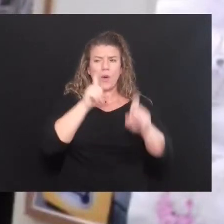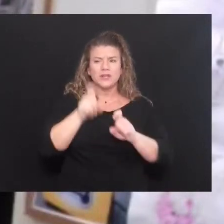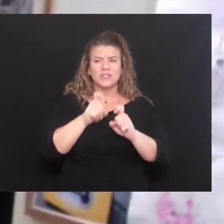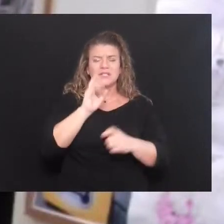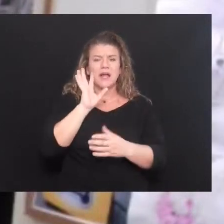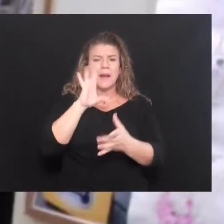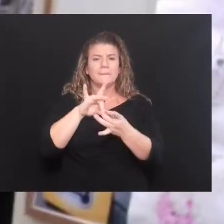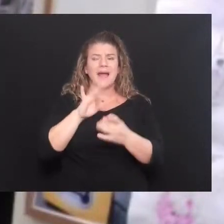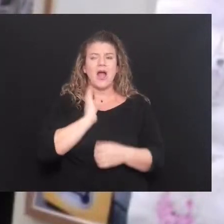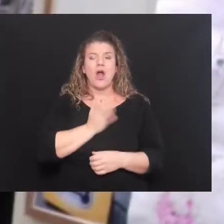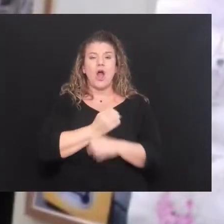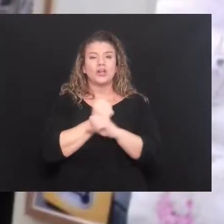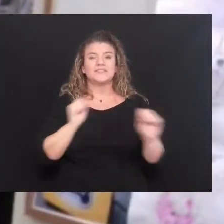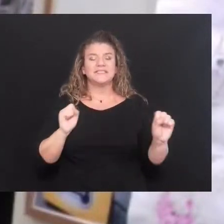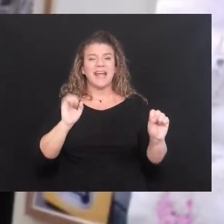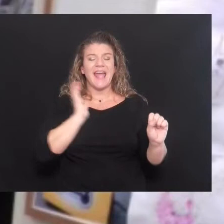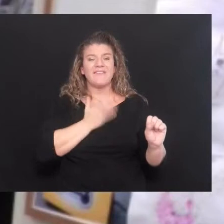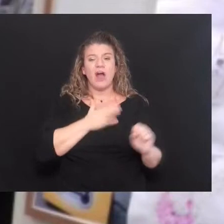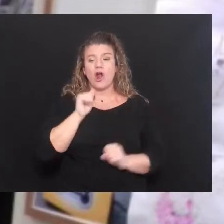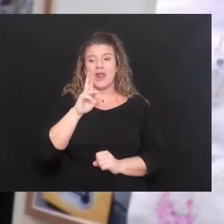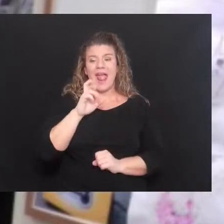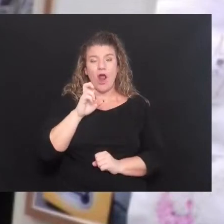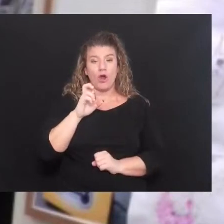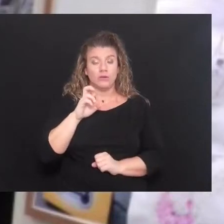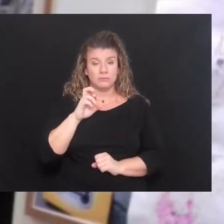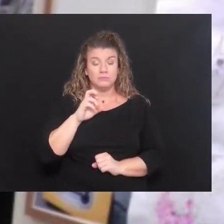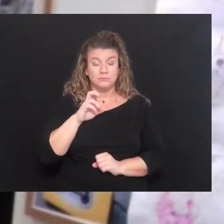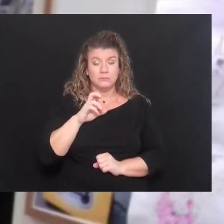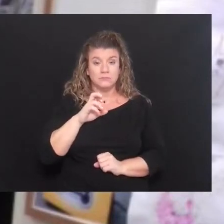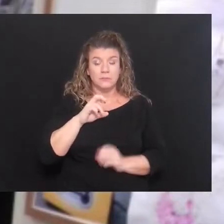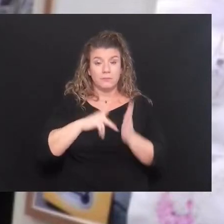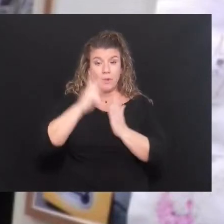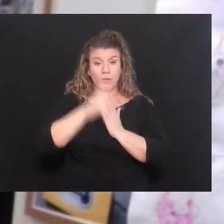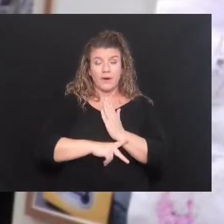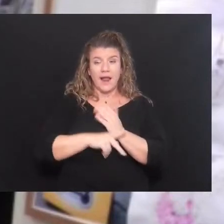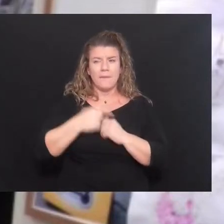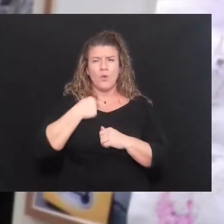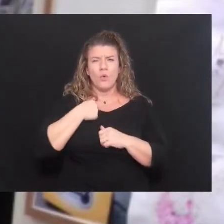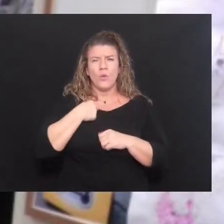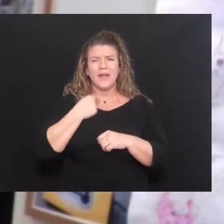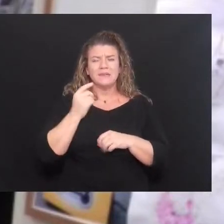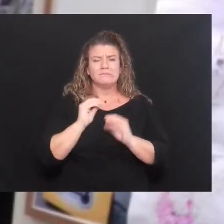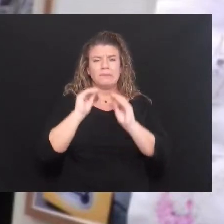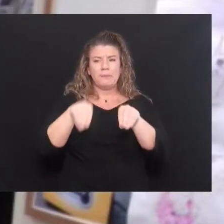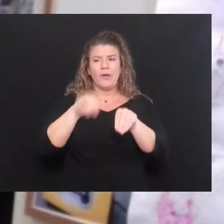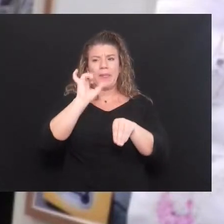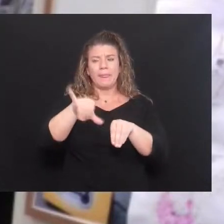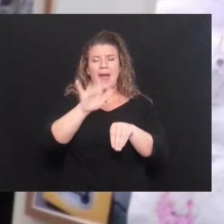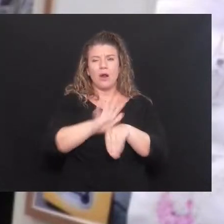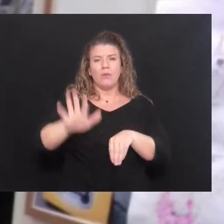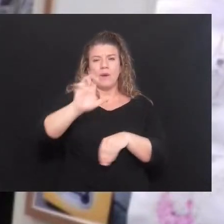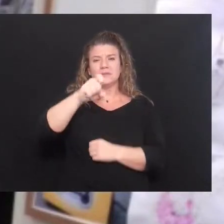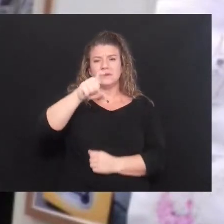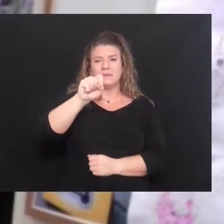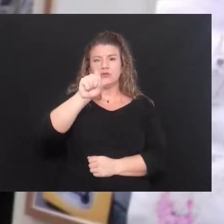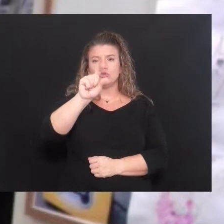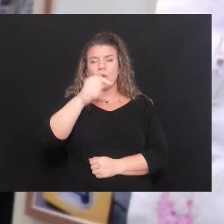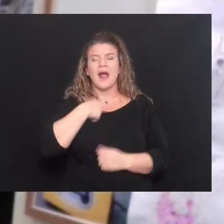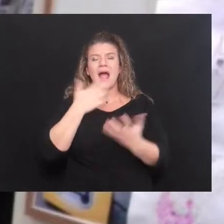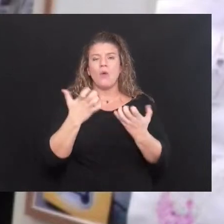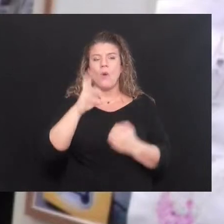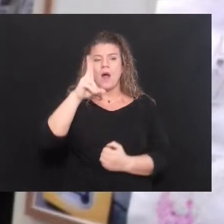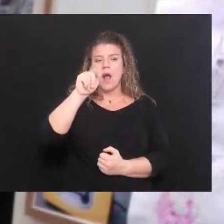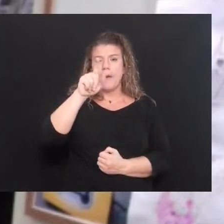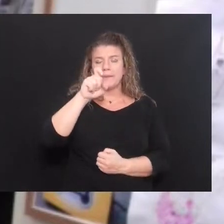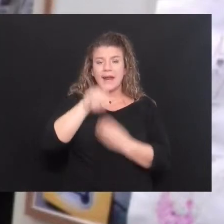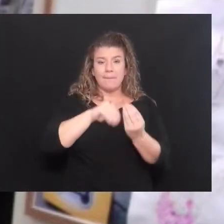our Save Our Care initiative. I know we put that in place around September 20th, so I was hoping to get a little update on how that